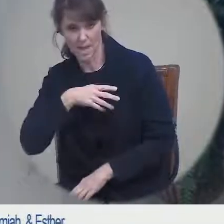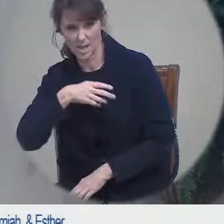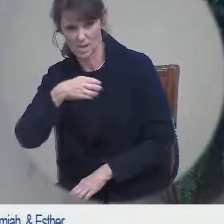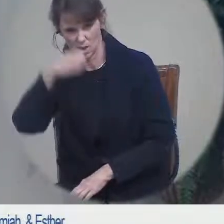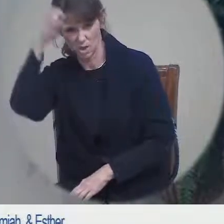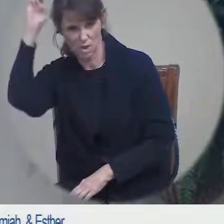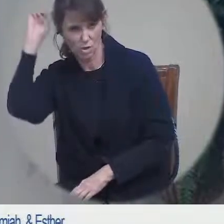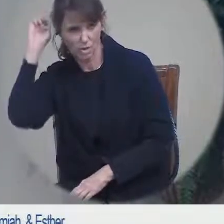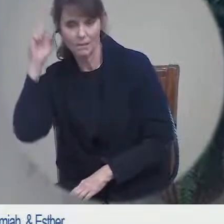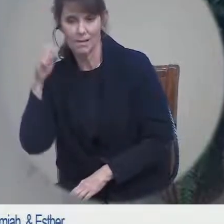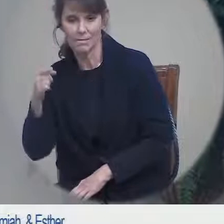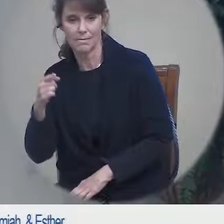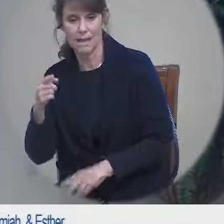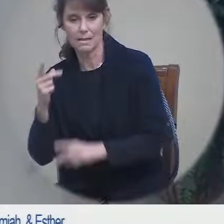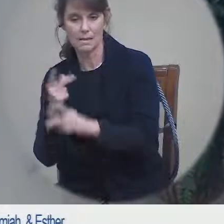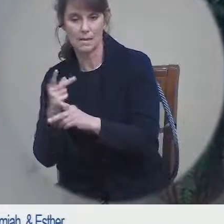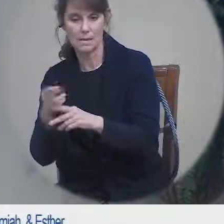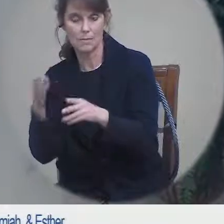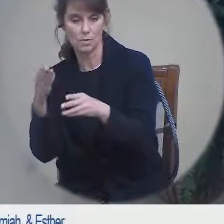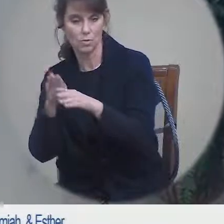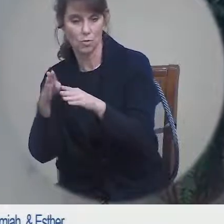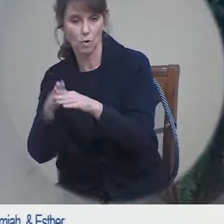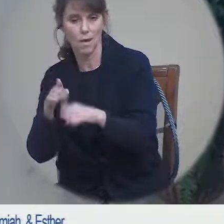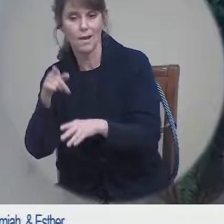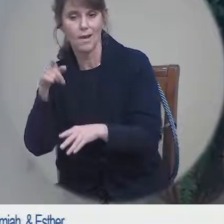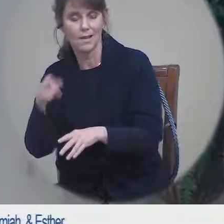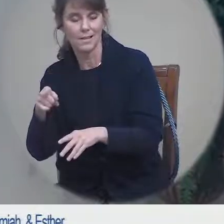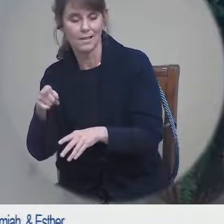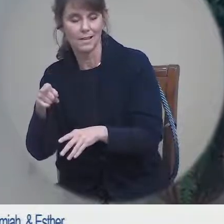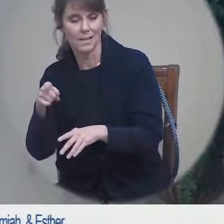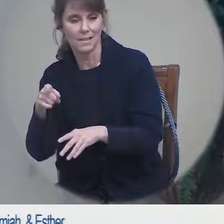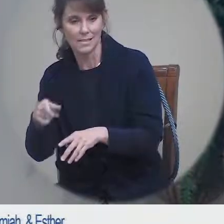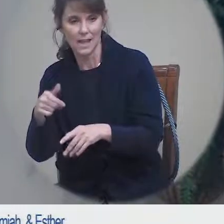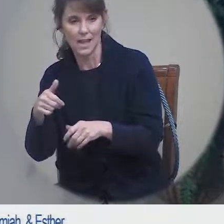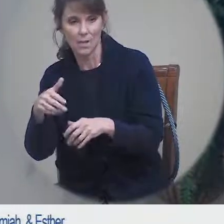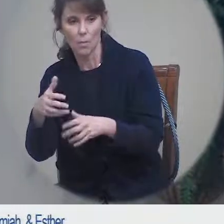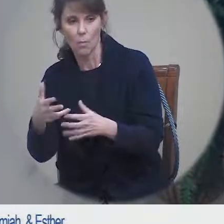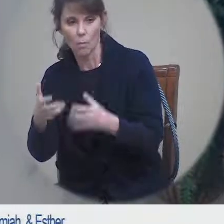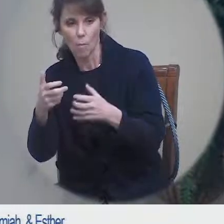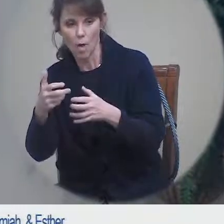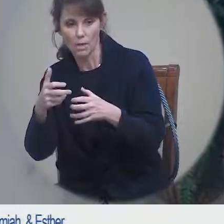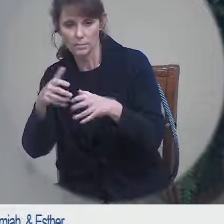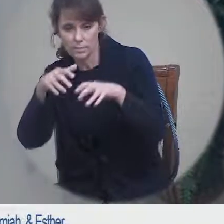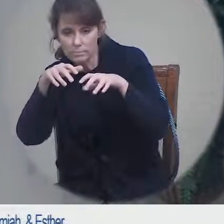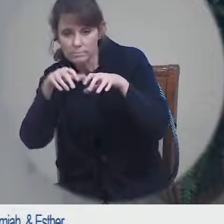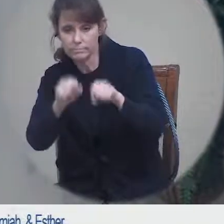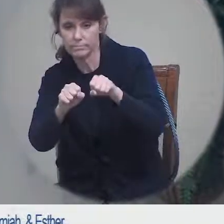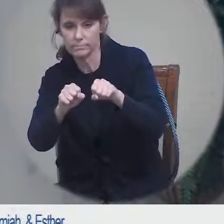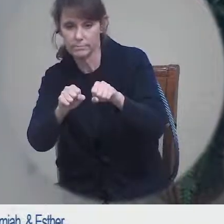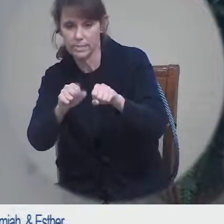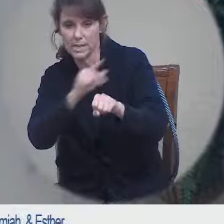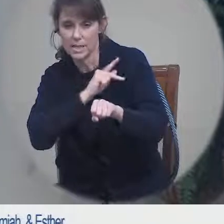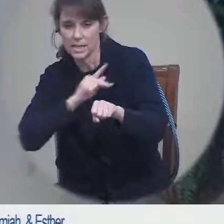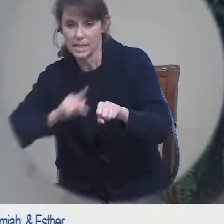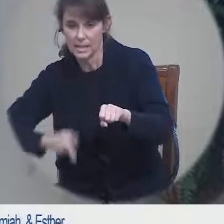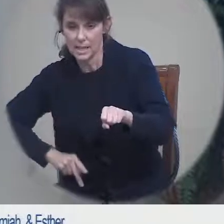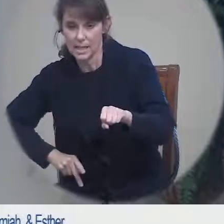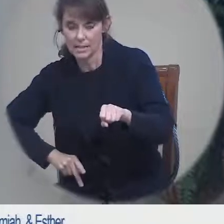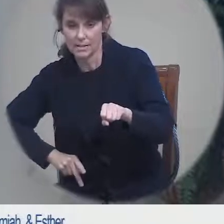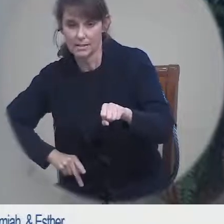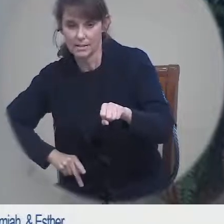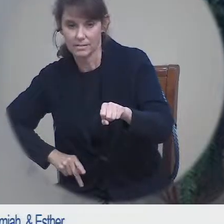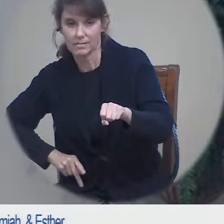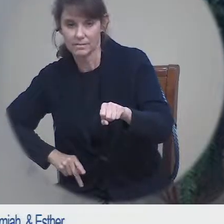were doorkeepers, that they sought to lay hold of King Ahasuerus. And so it brought to